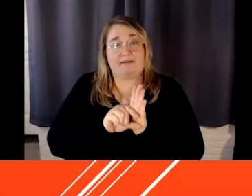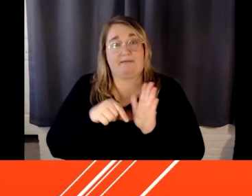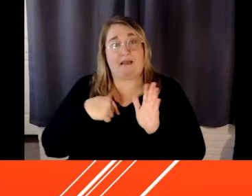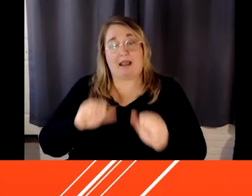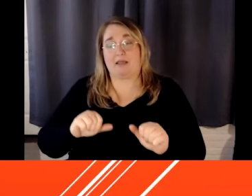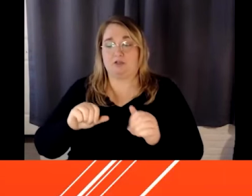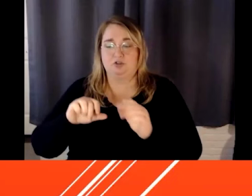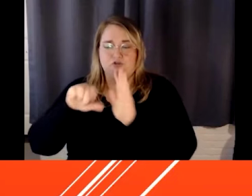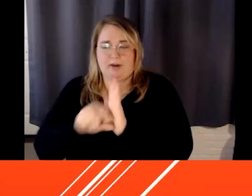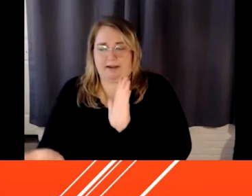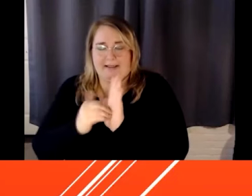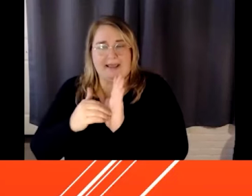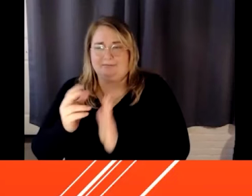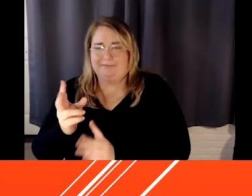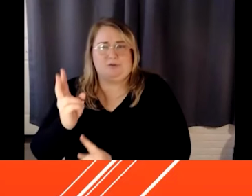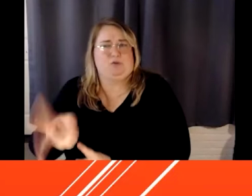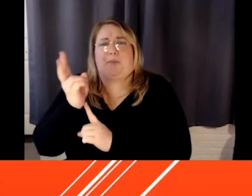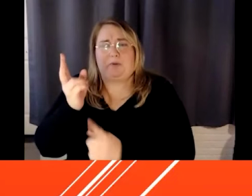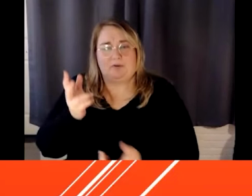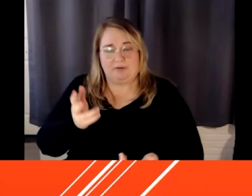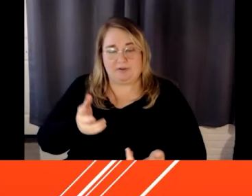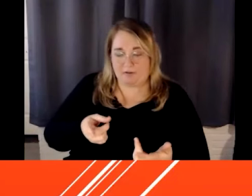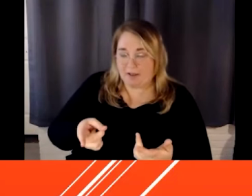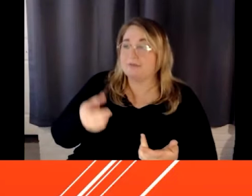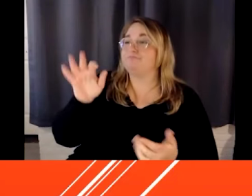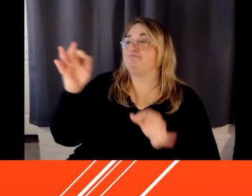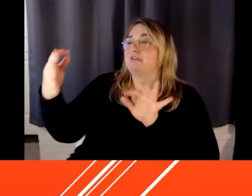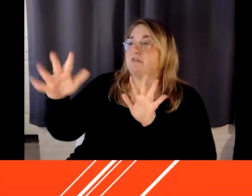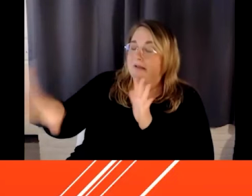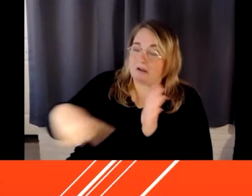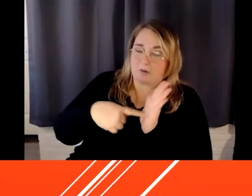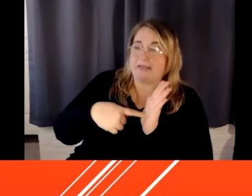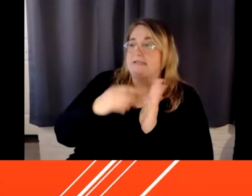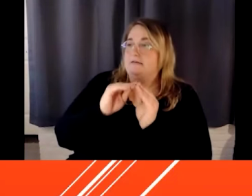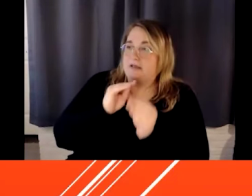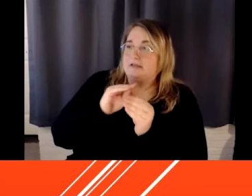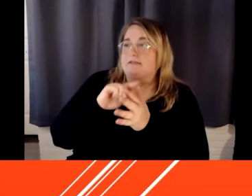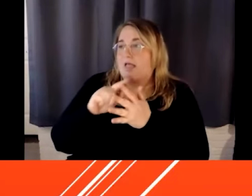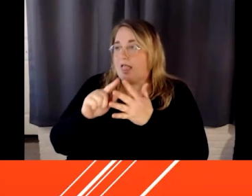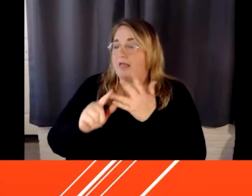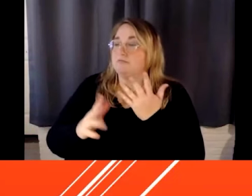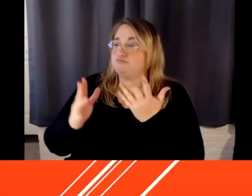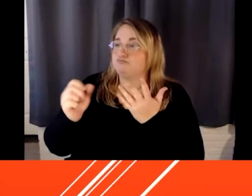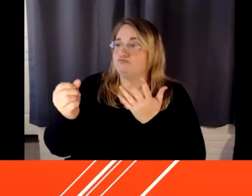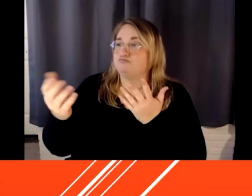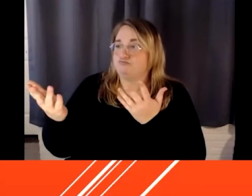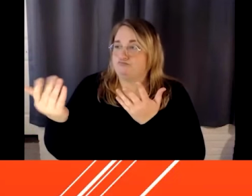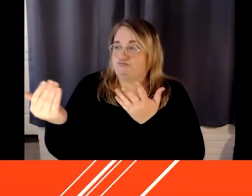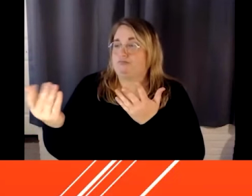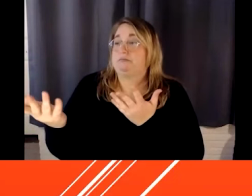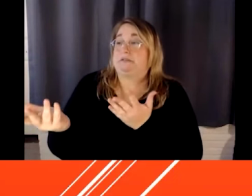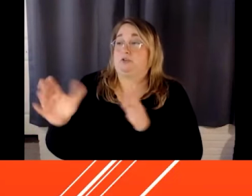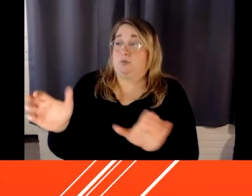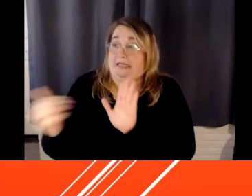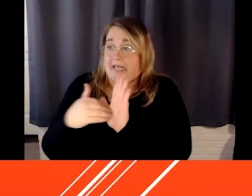seconds and then give feedback on, okay, you're lacking here. You need to fix this. You need to do this and resubmit it. And then they